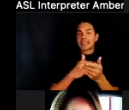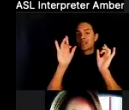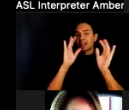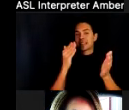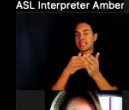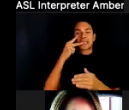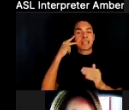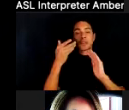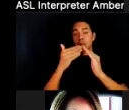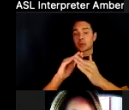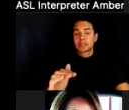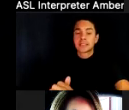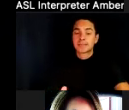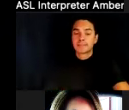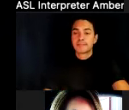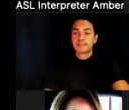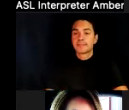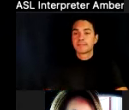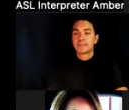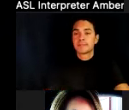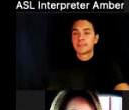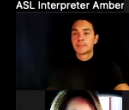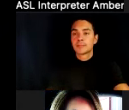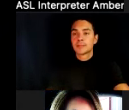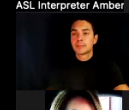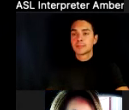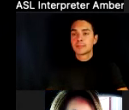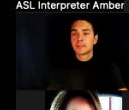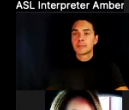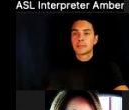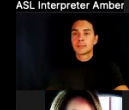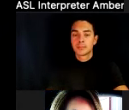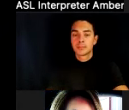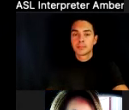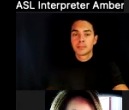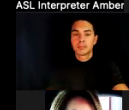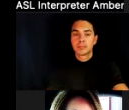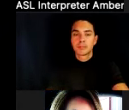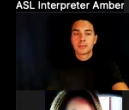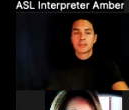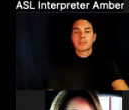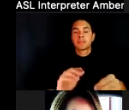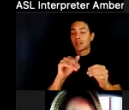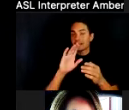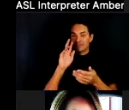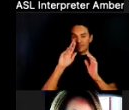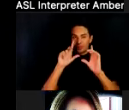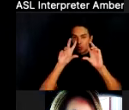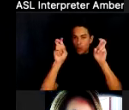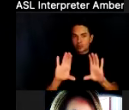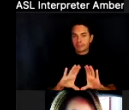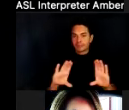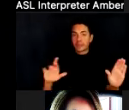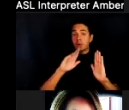Native communities. So the role of the advocate then is to focus on behaviors of harm doers and carry the stories of survivors